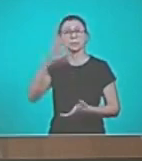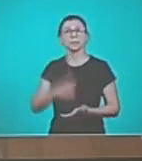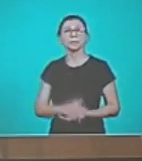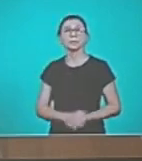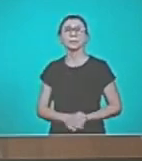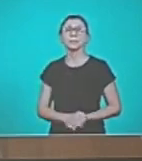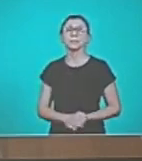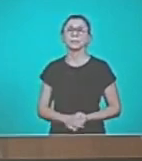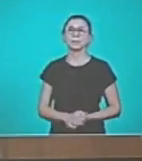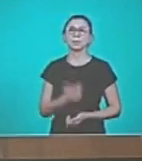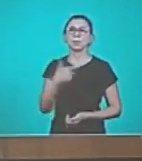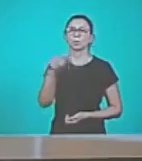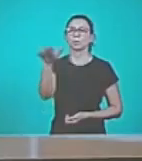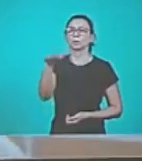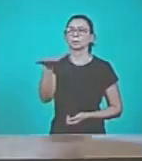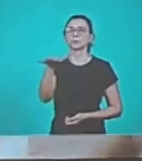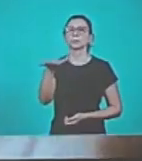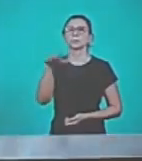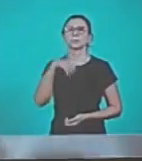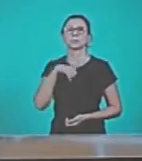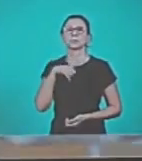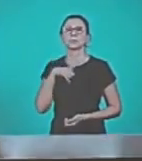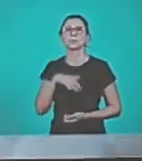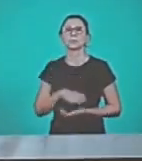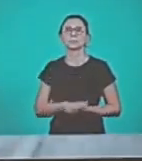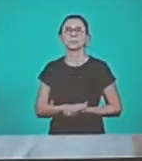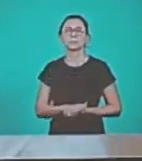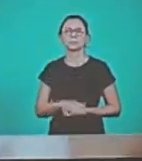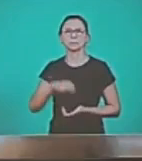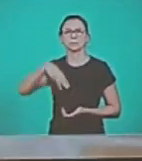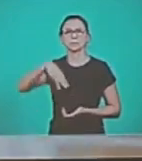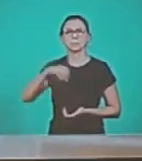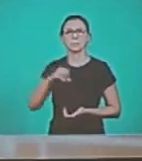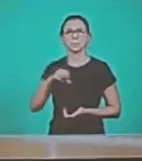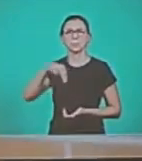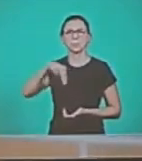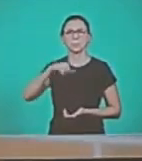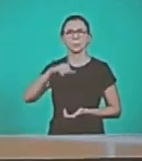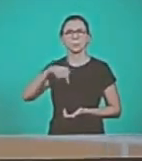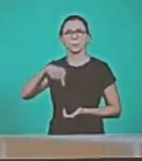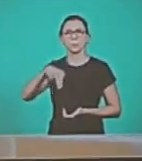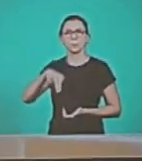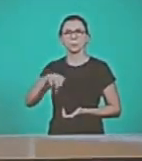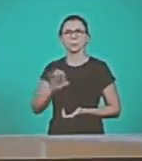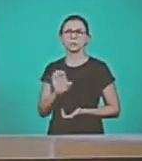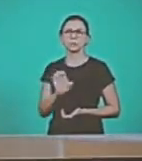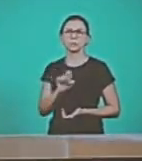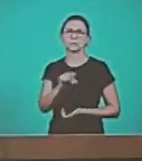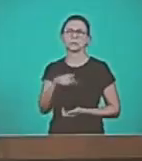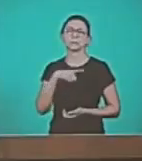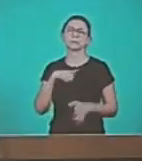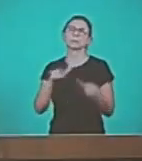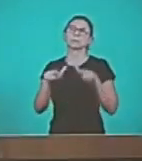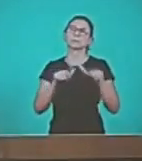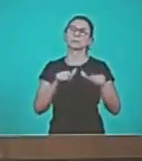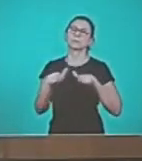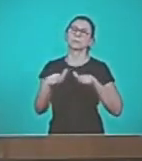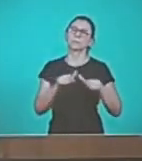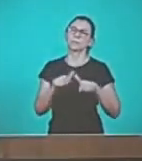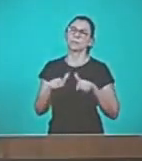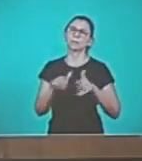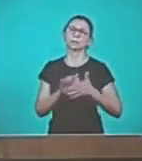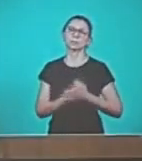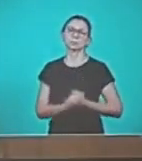My brother, we have in other regions there, but in Munich is established a work. Of course, the